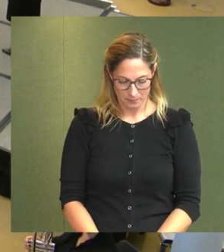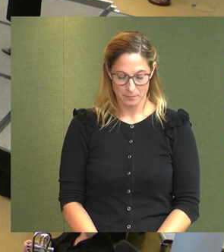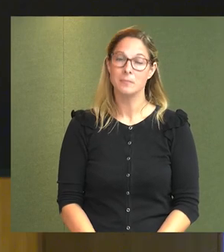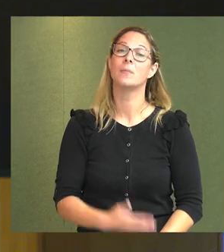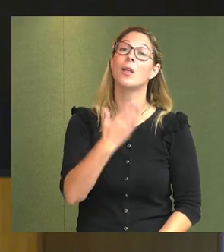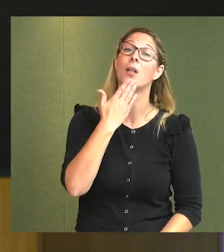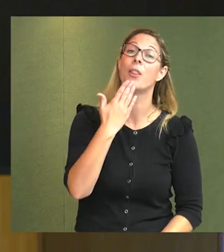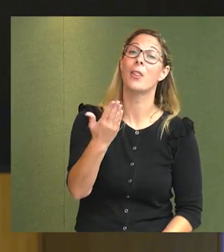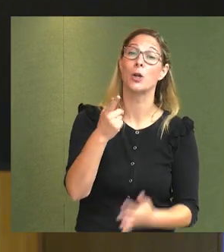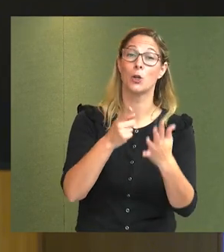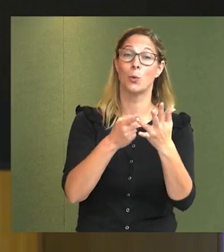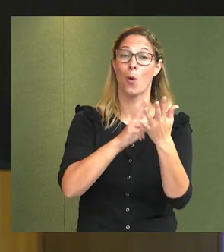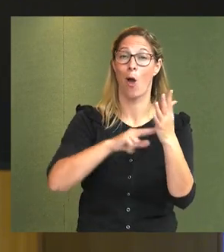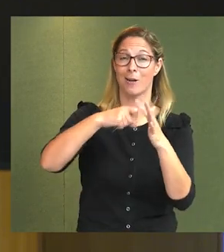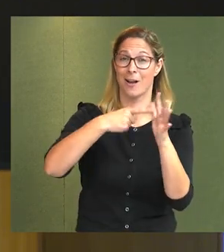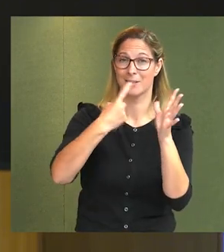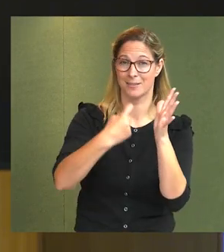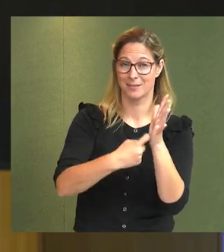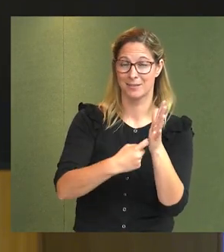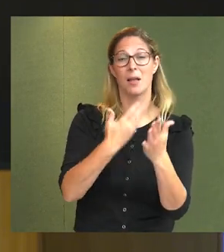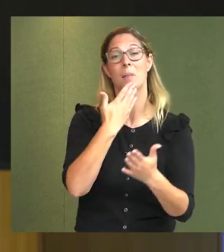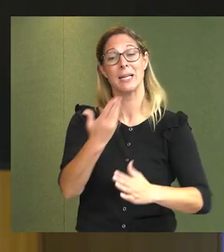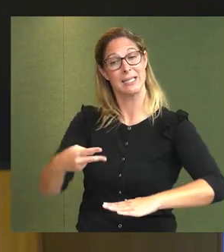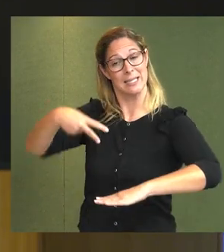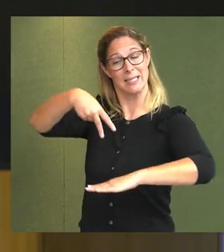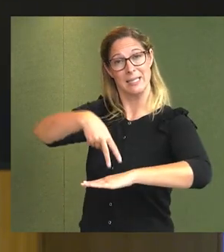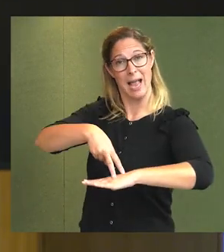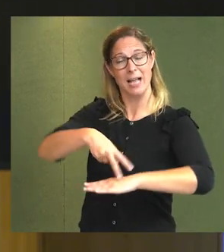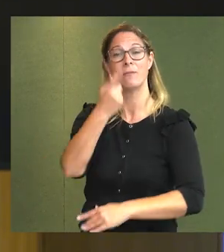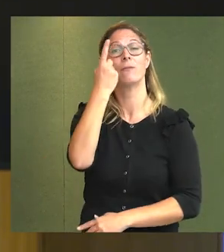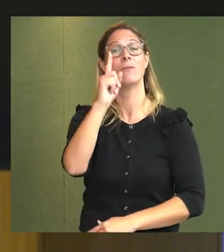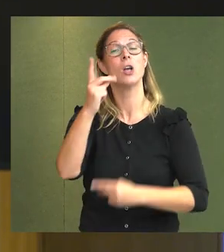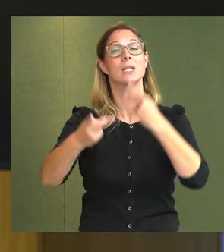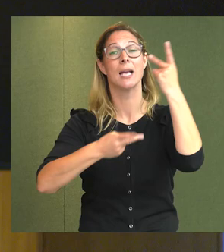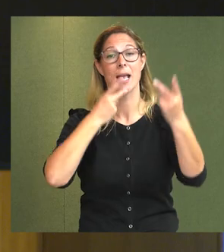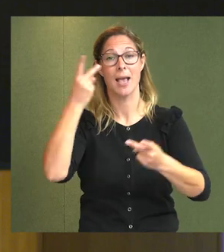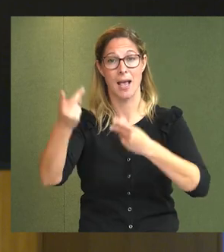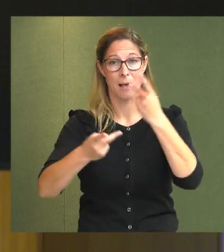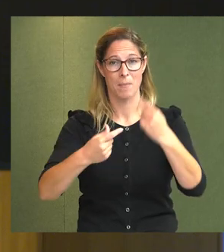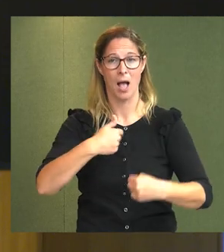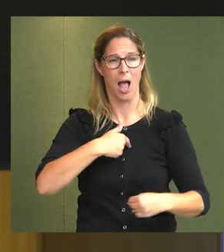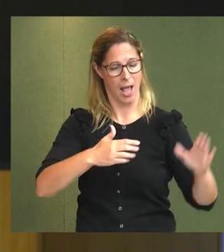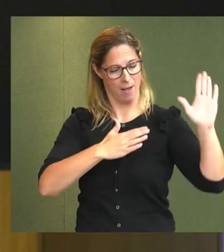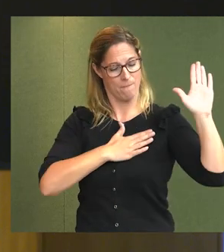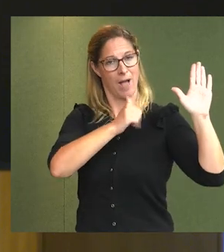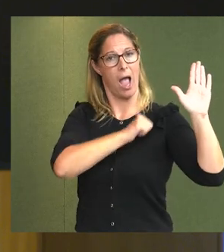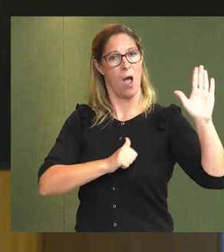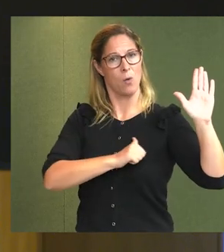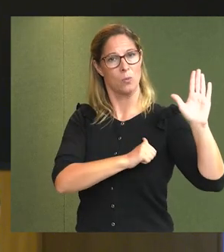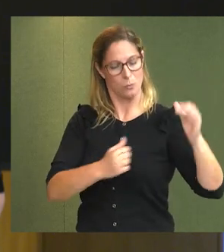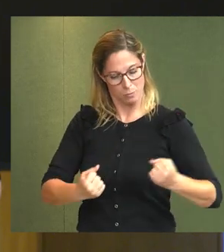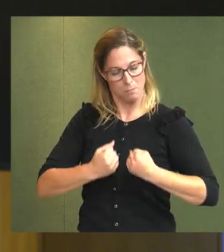Thank you, Onka. Please now stand for our first hymn, I Vow to Thee, My Country.